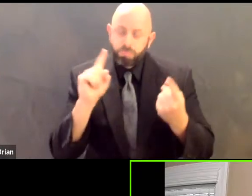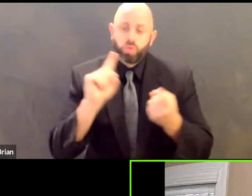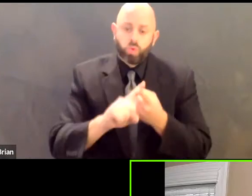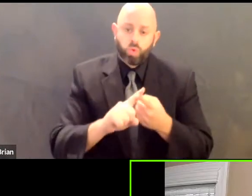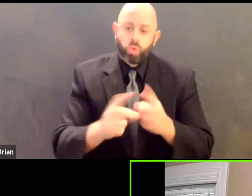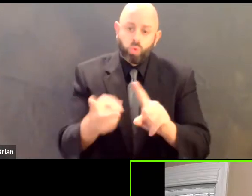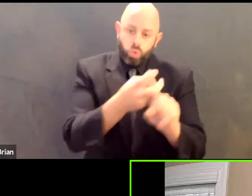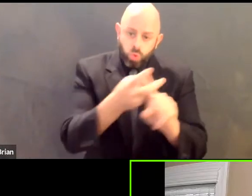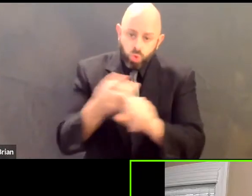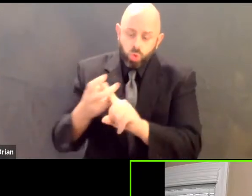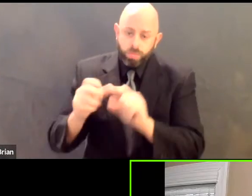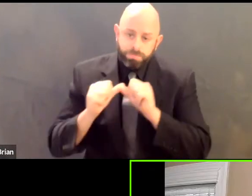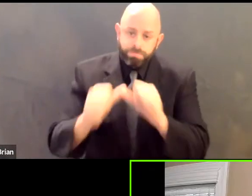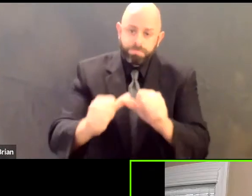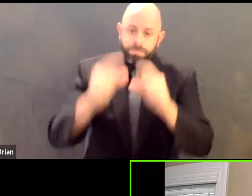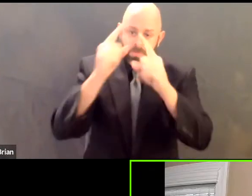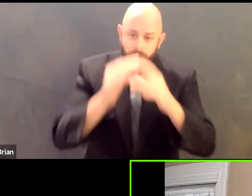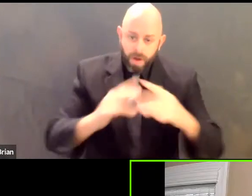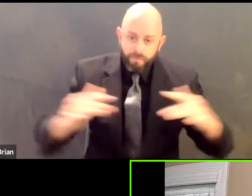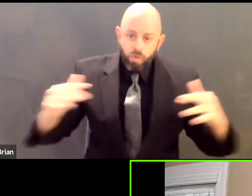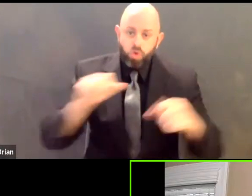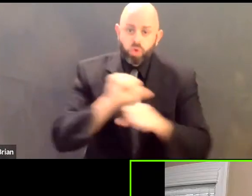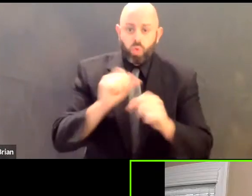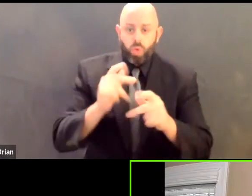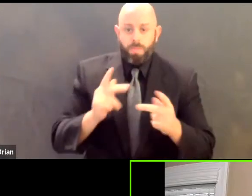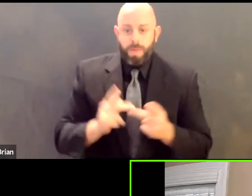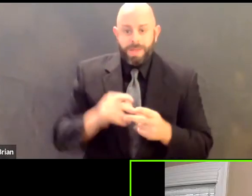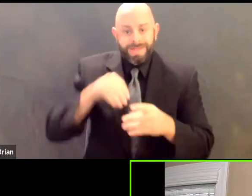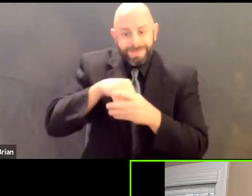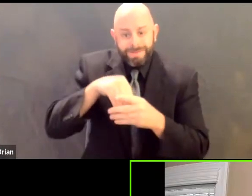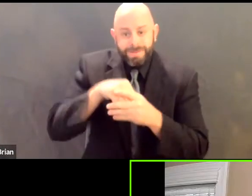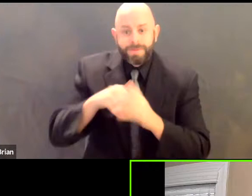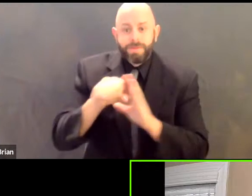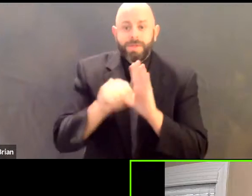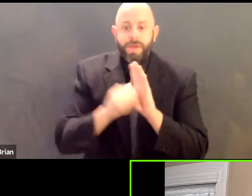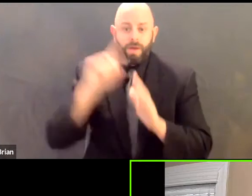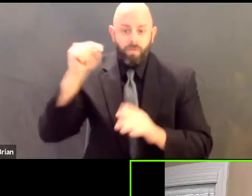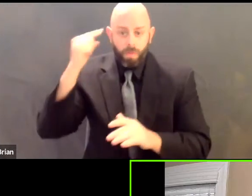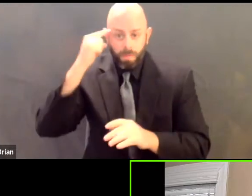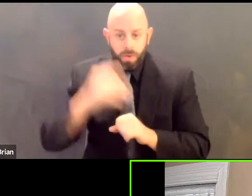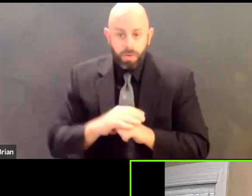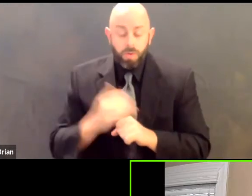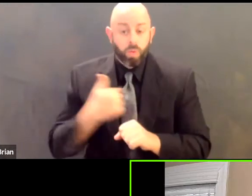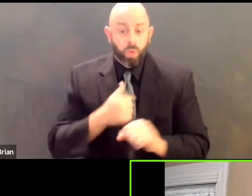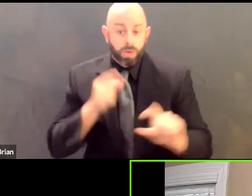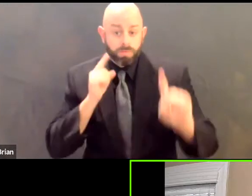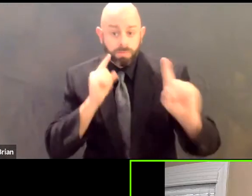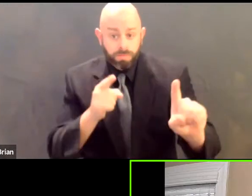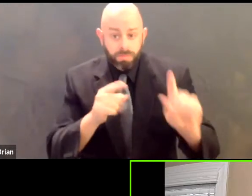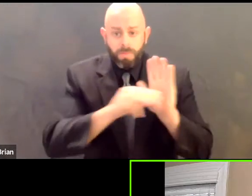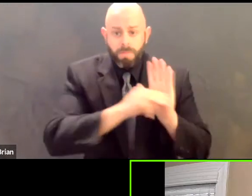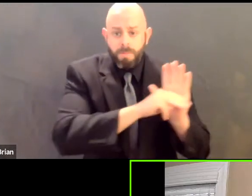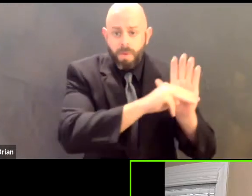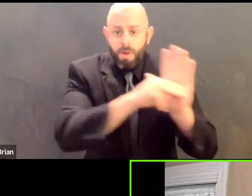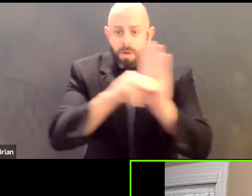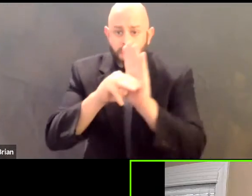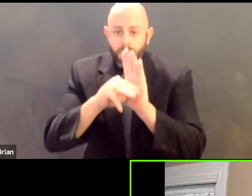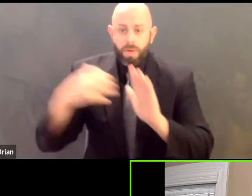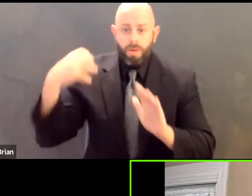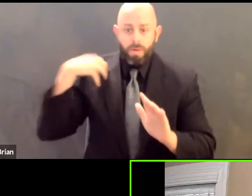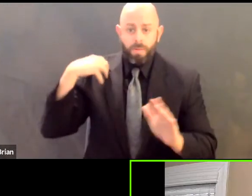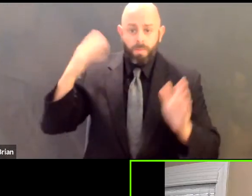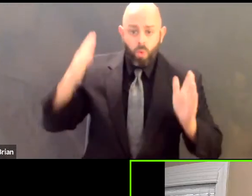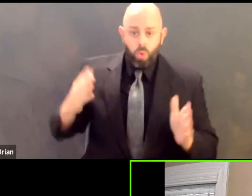a diverse and inclusive workplace within state government. We aim to become a model to employers in the private